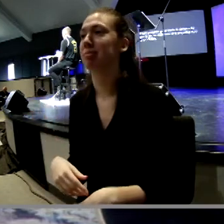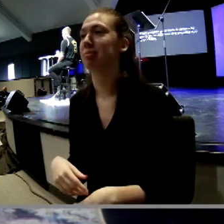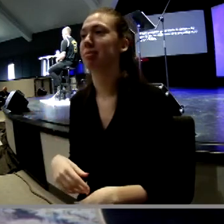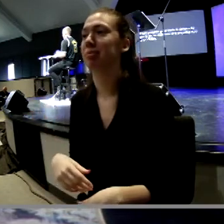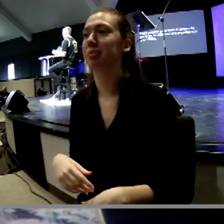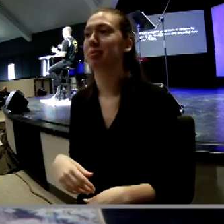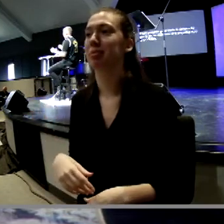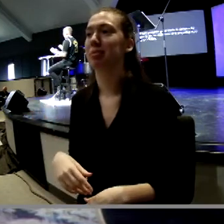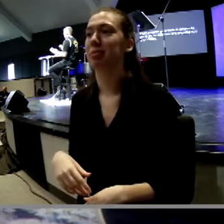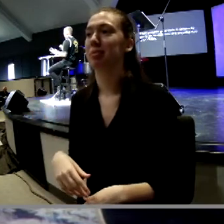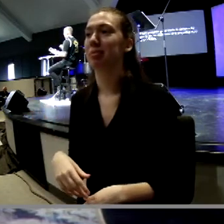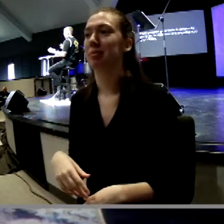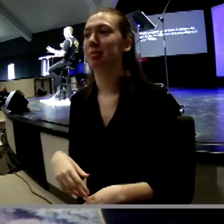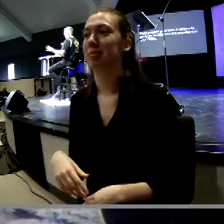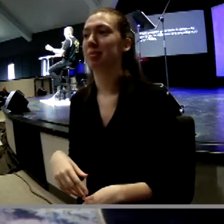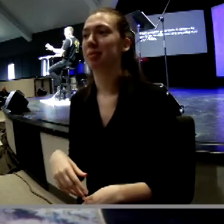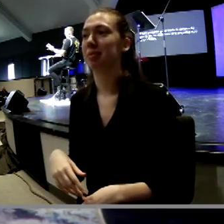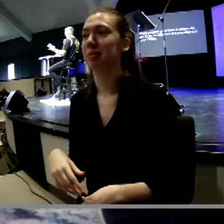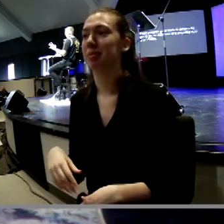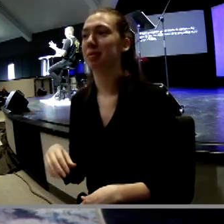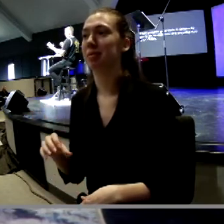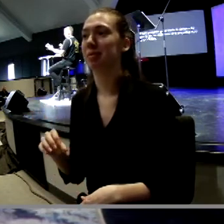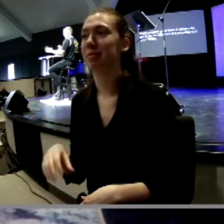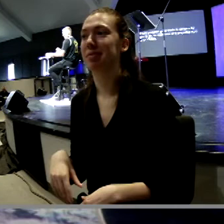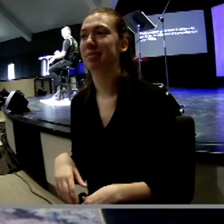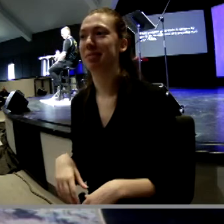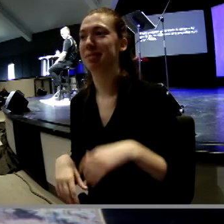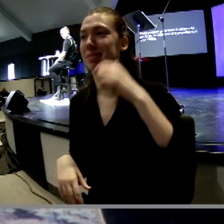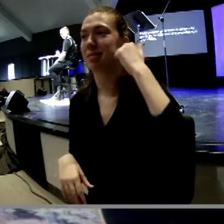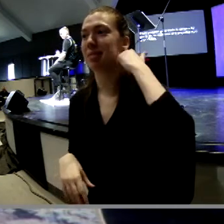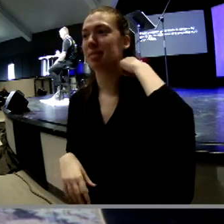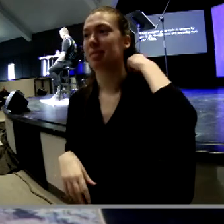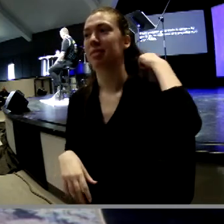This is beautiful poetry in motion.